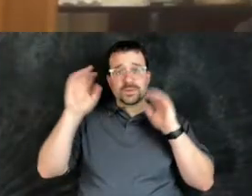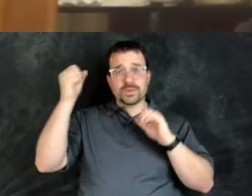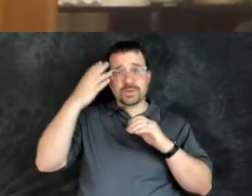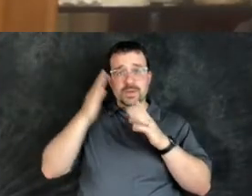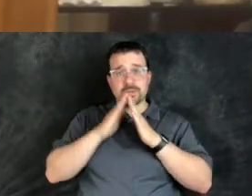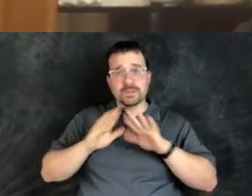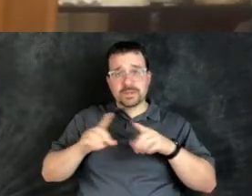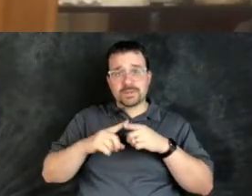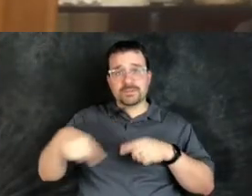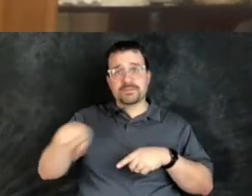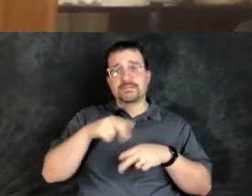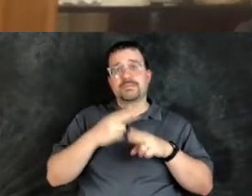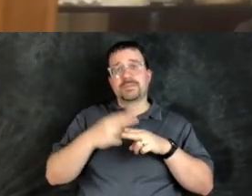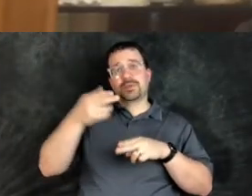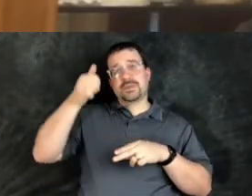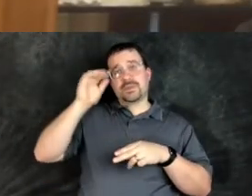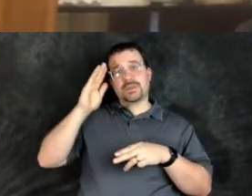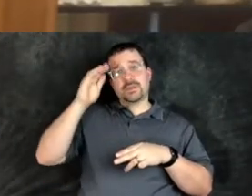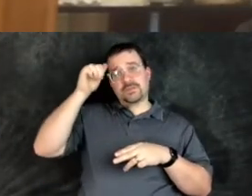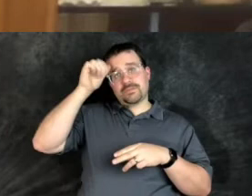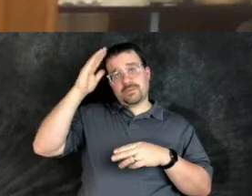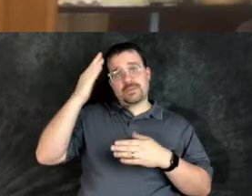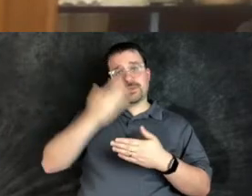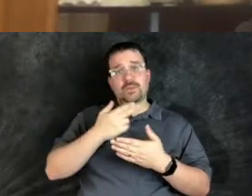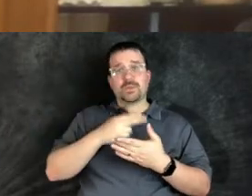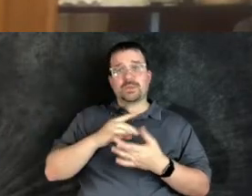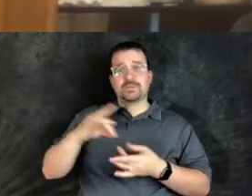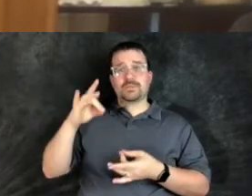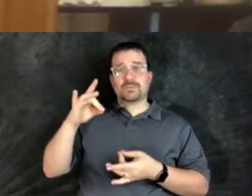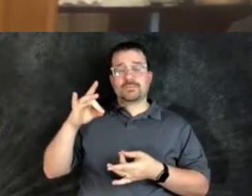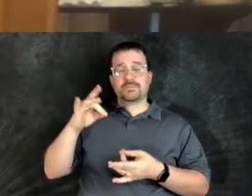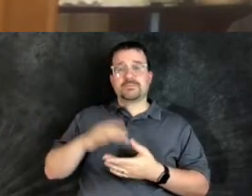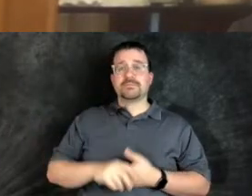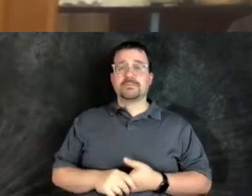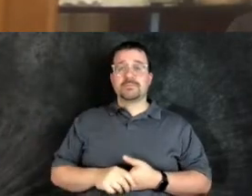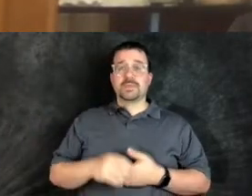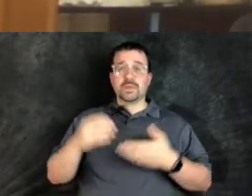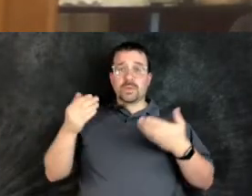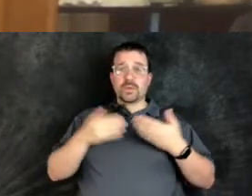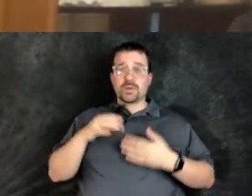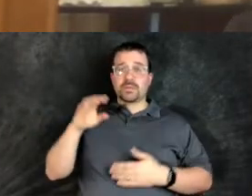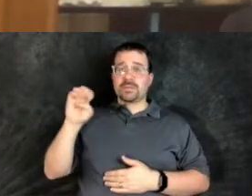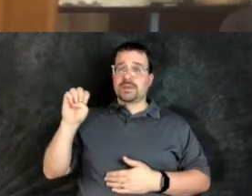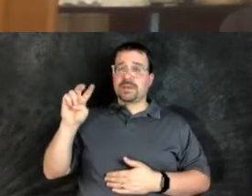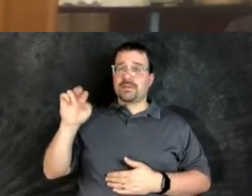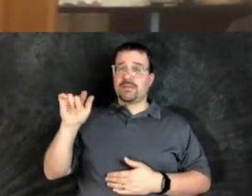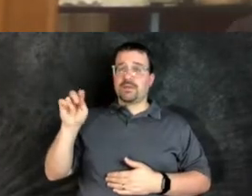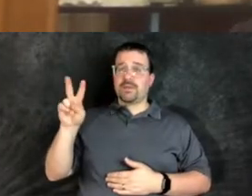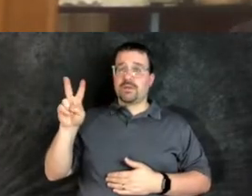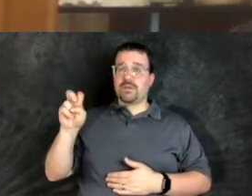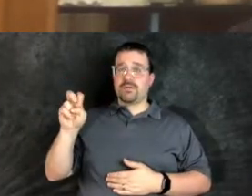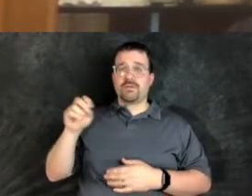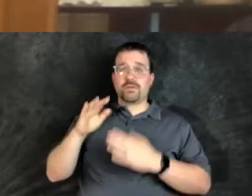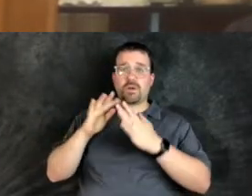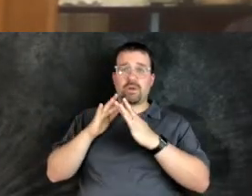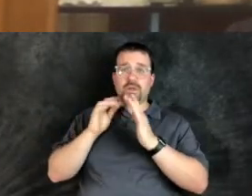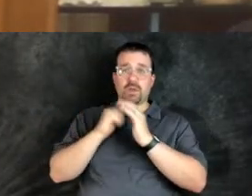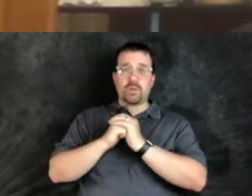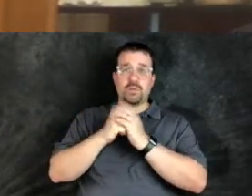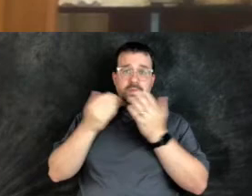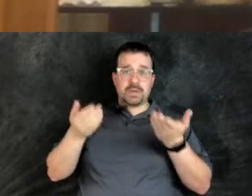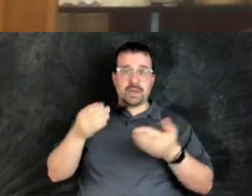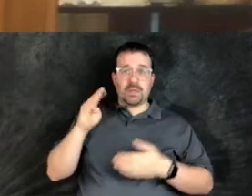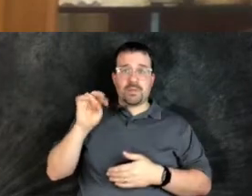Greetings, grace and peace to you in the name of God, the Father, Son, and Holy Spirit. And welcome to Evolve Online Worship here at